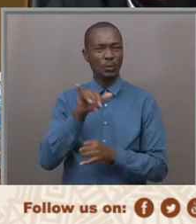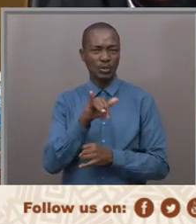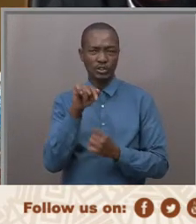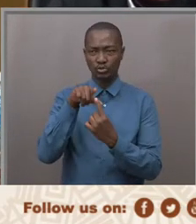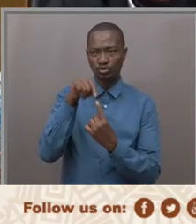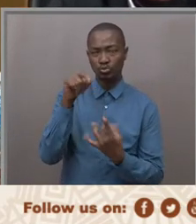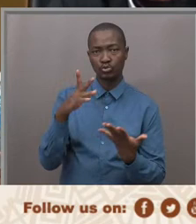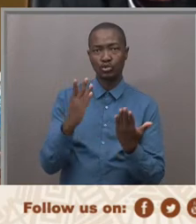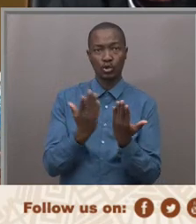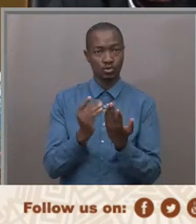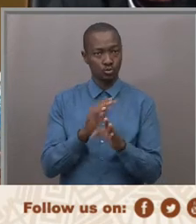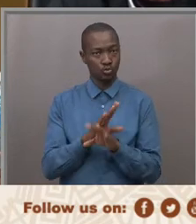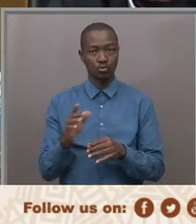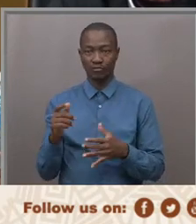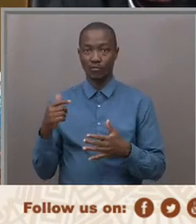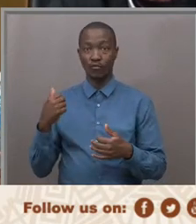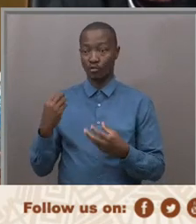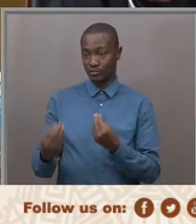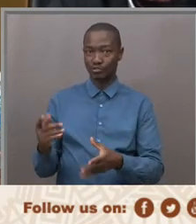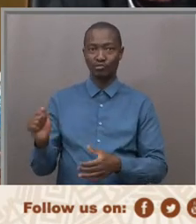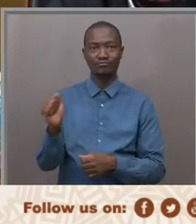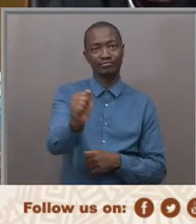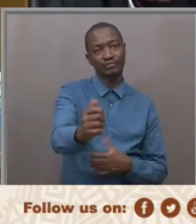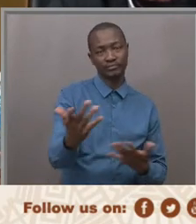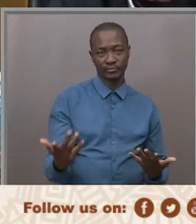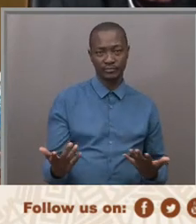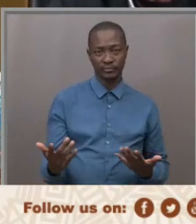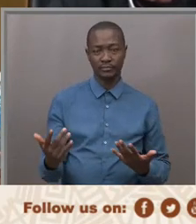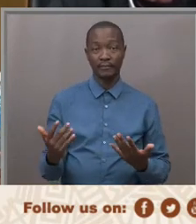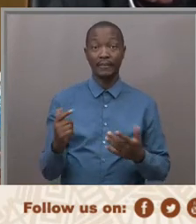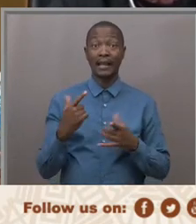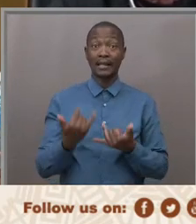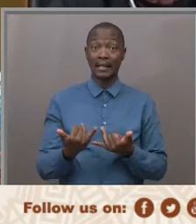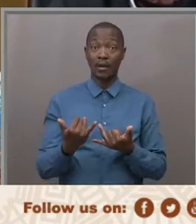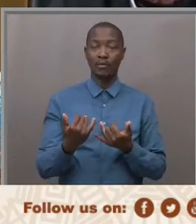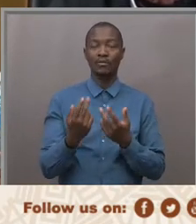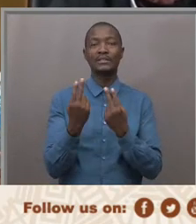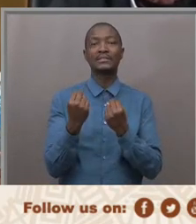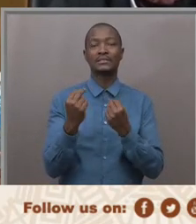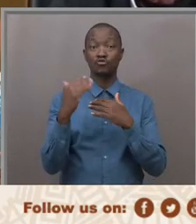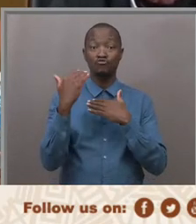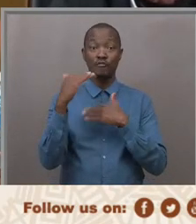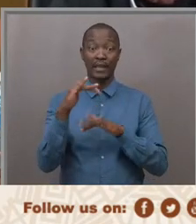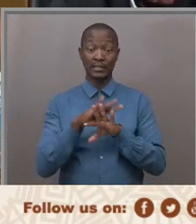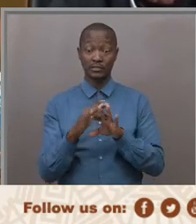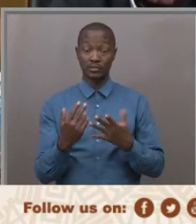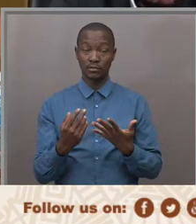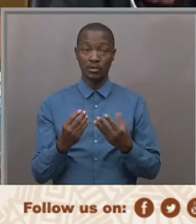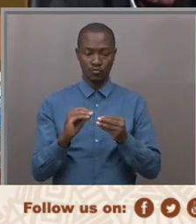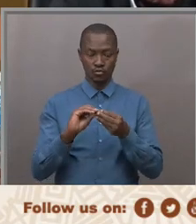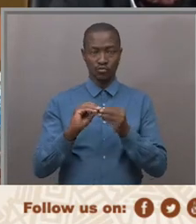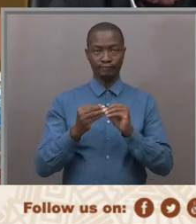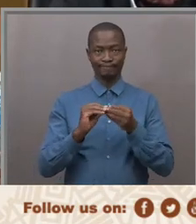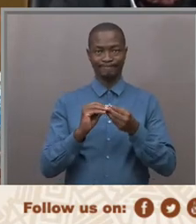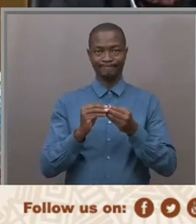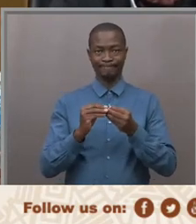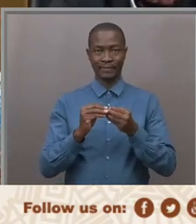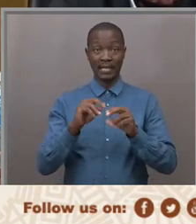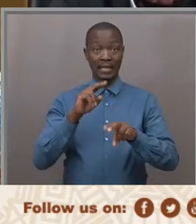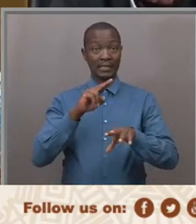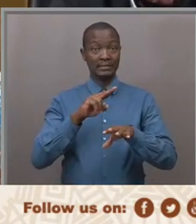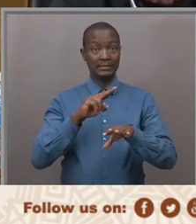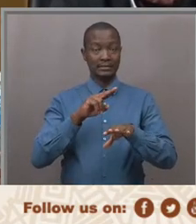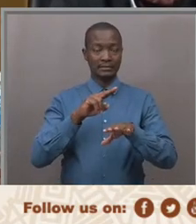So we are getting into a phase of a new academic year. There are adjustments to timetable we are going to